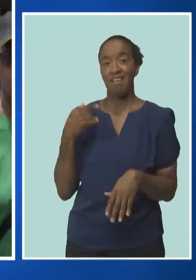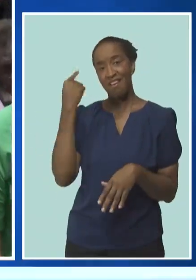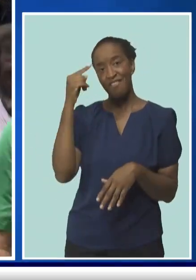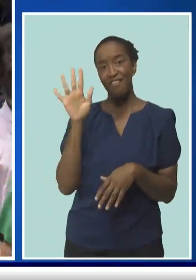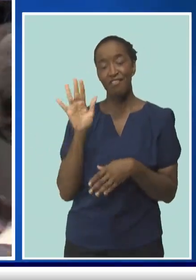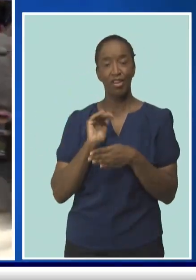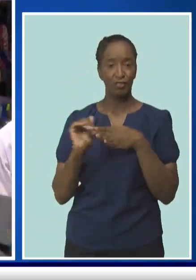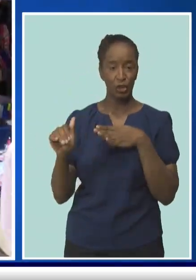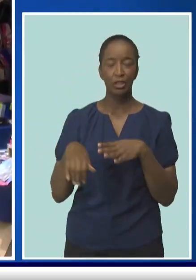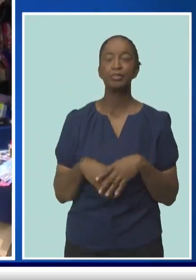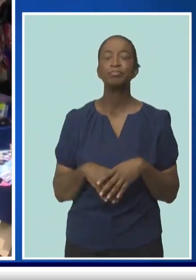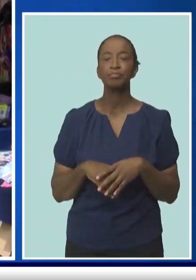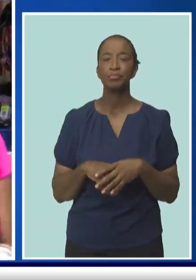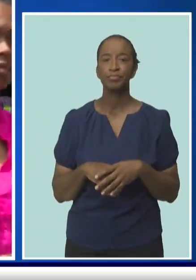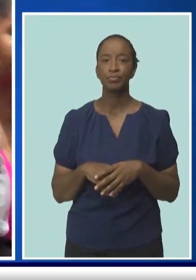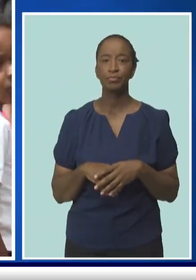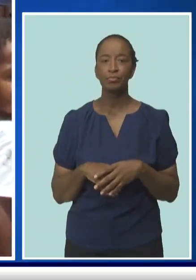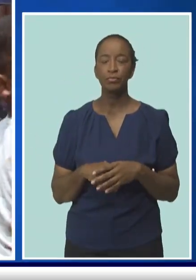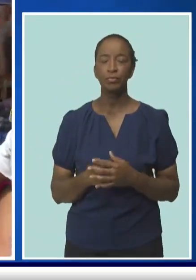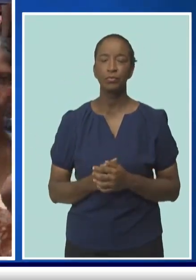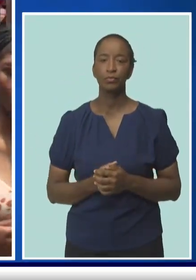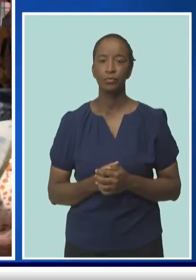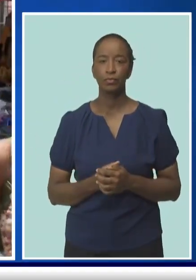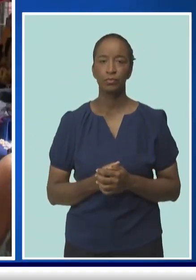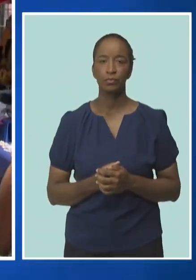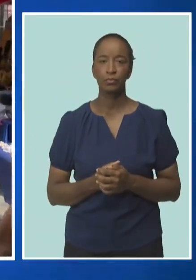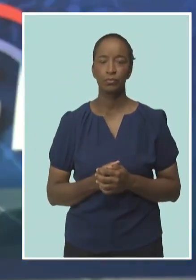Akeem Klinkit, CBC News.